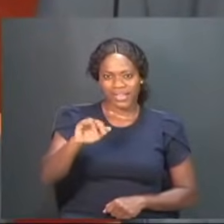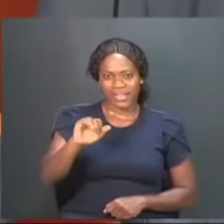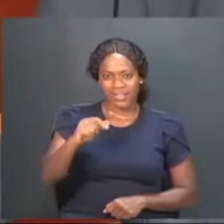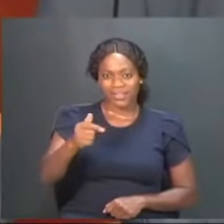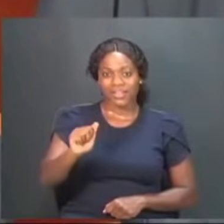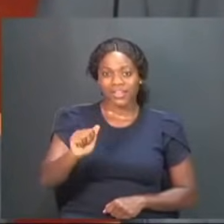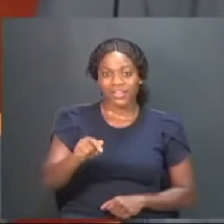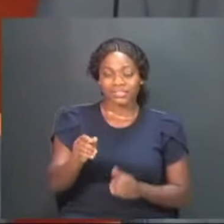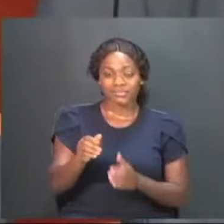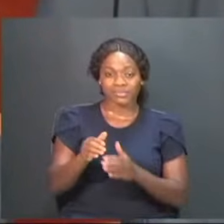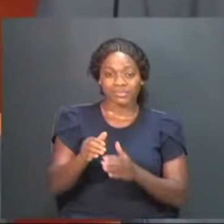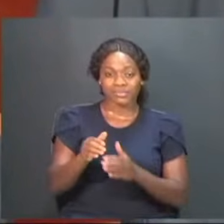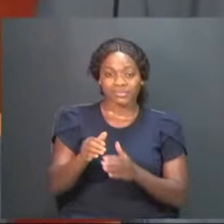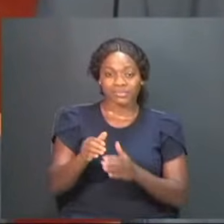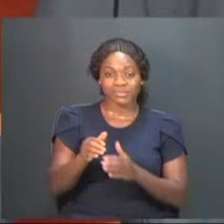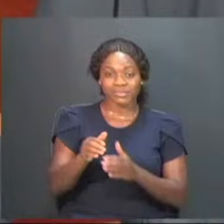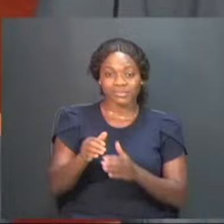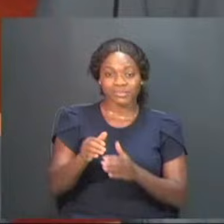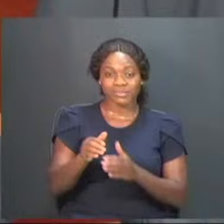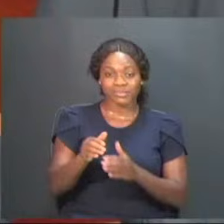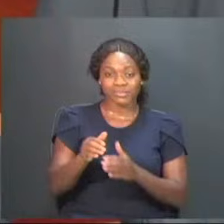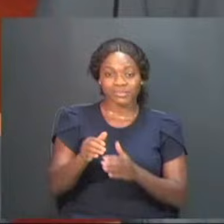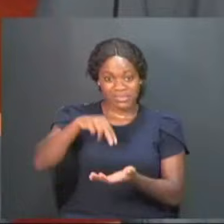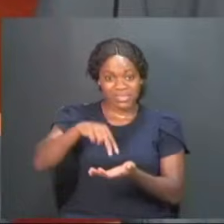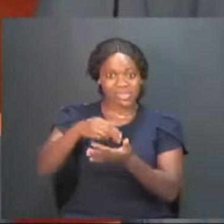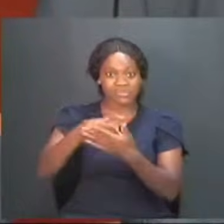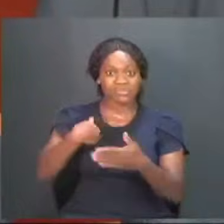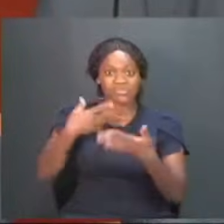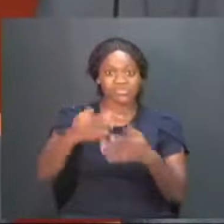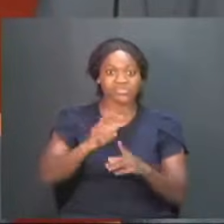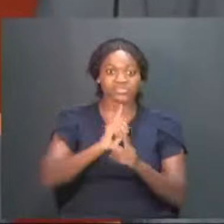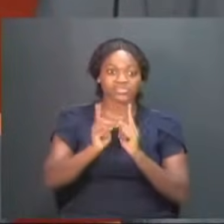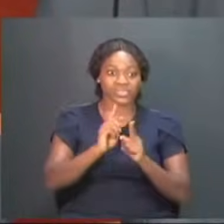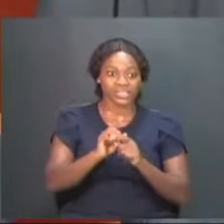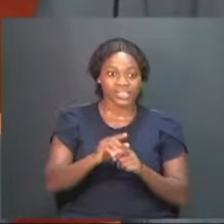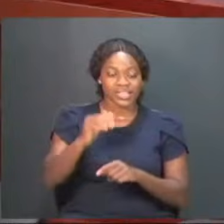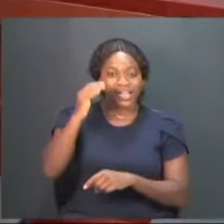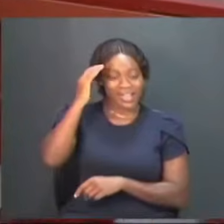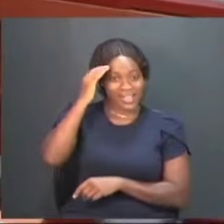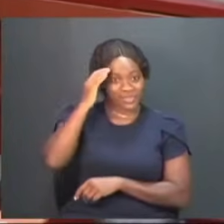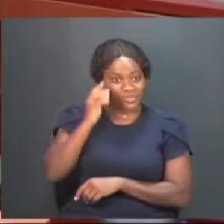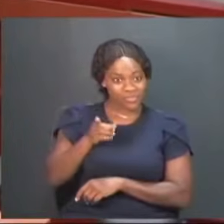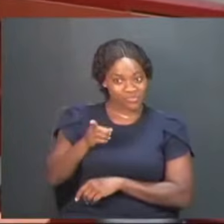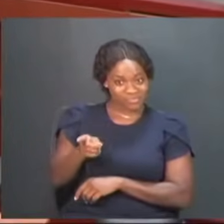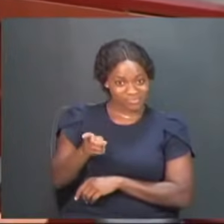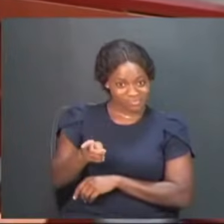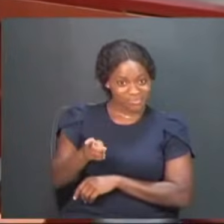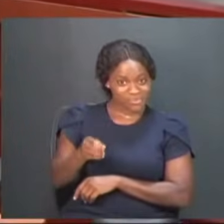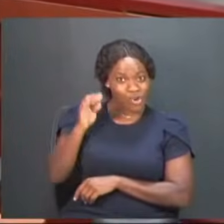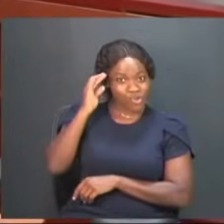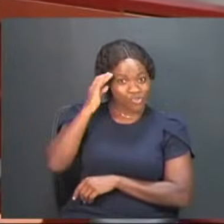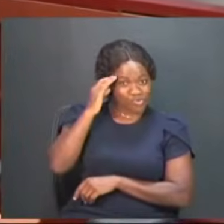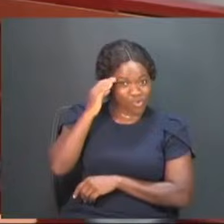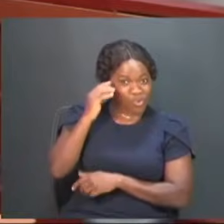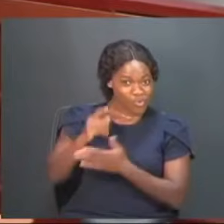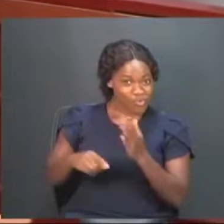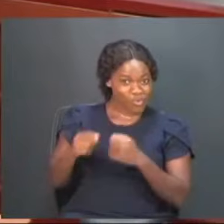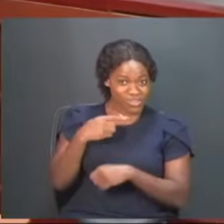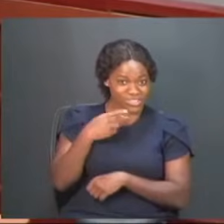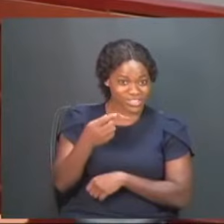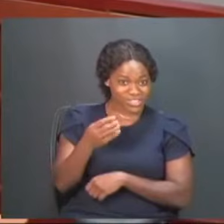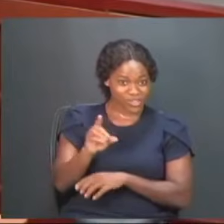even before I ended my submission. I know what Mama Yariga would have done